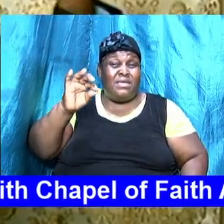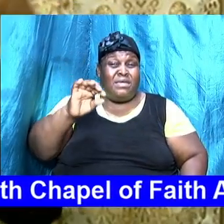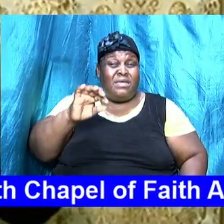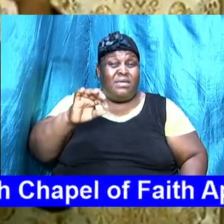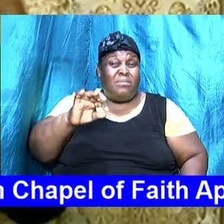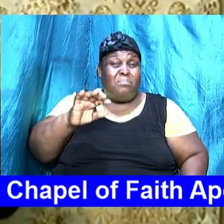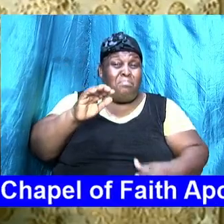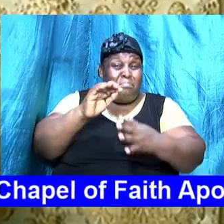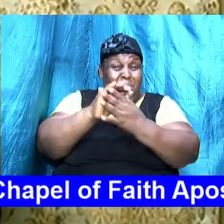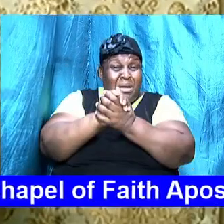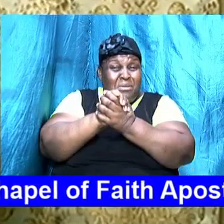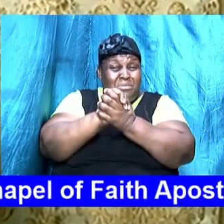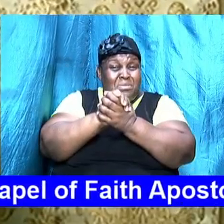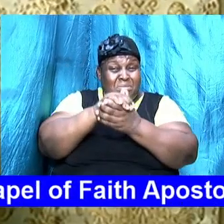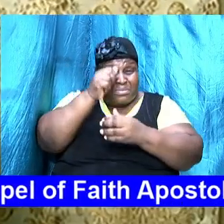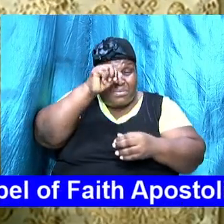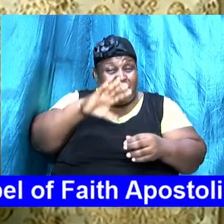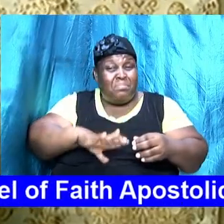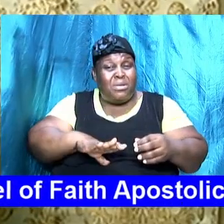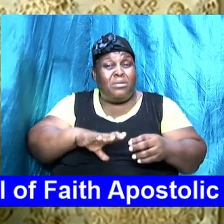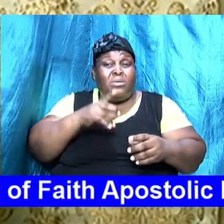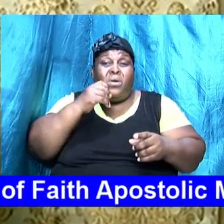who end up beat them.